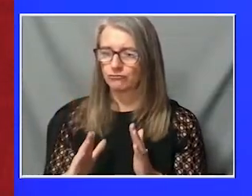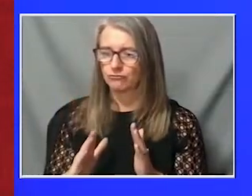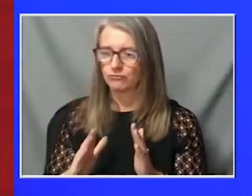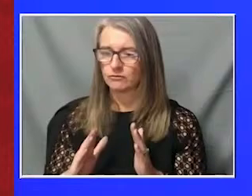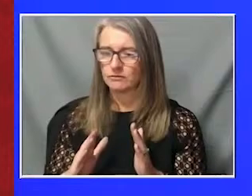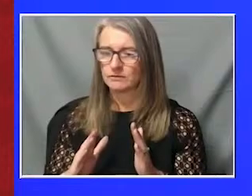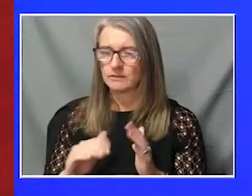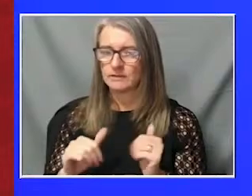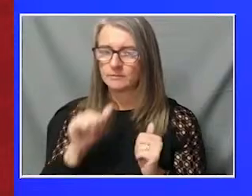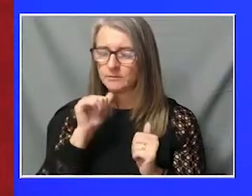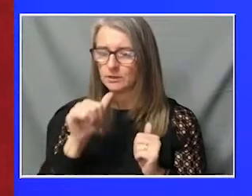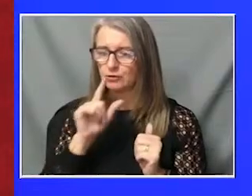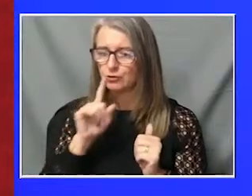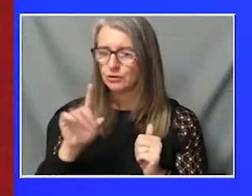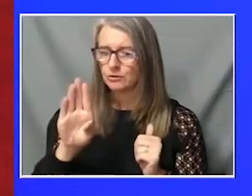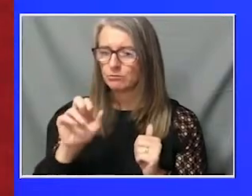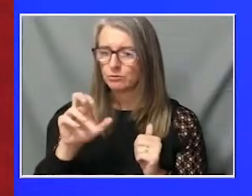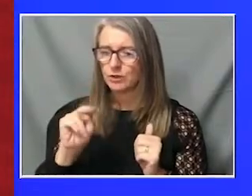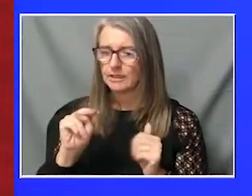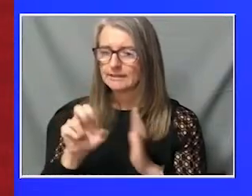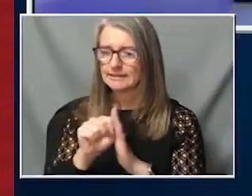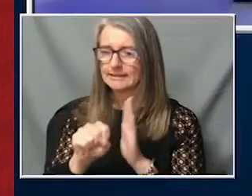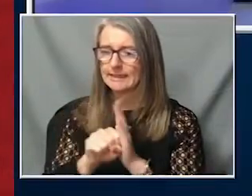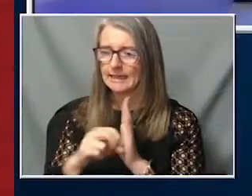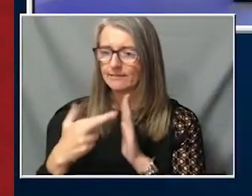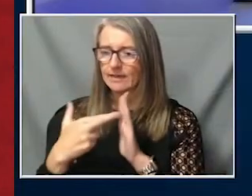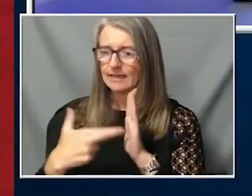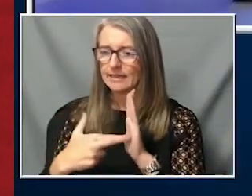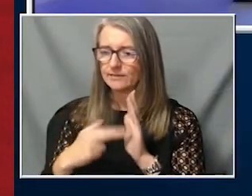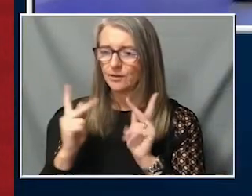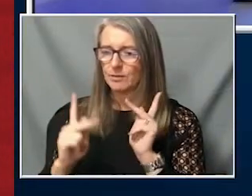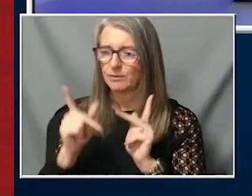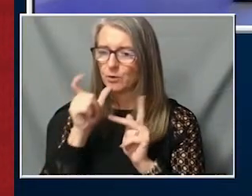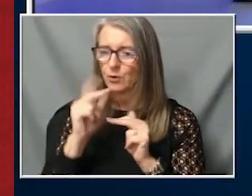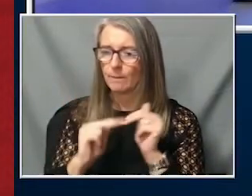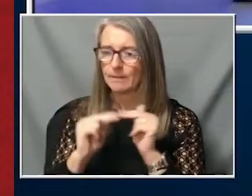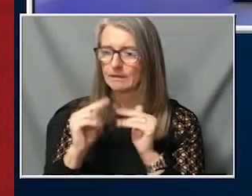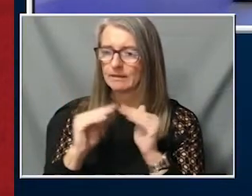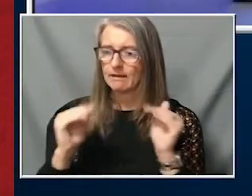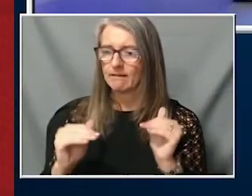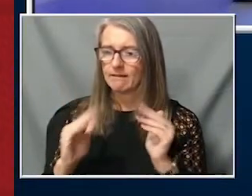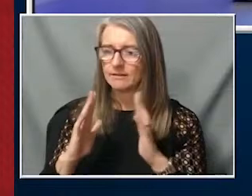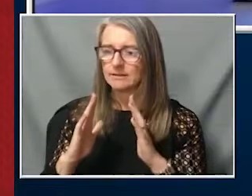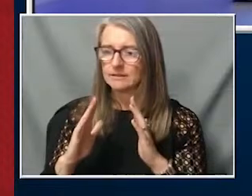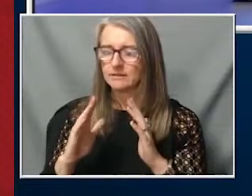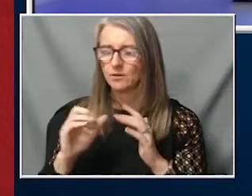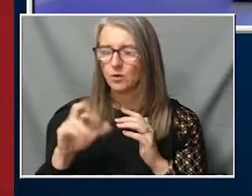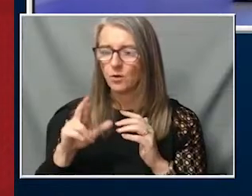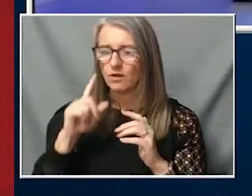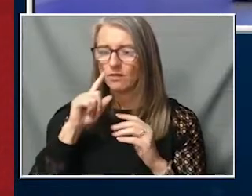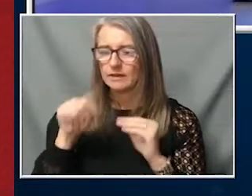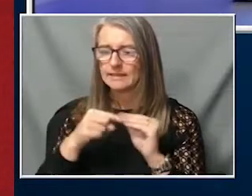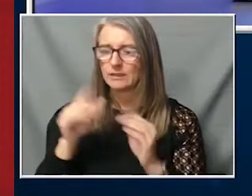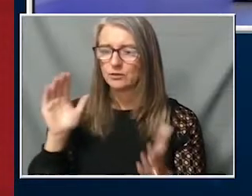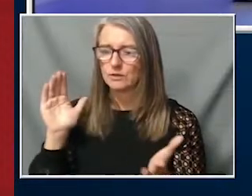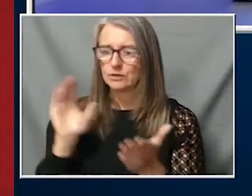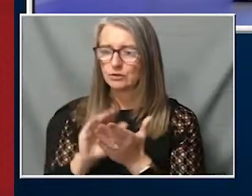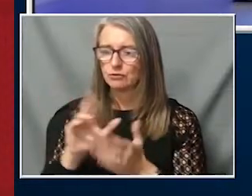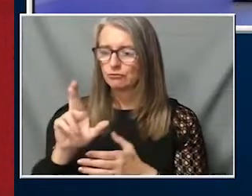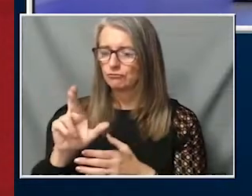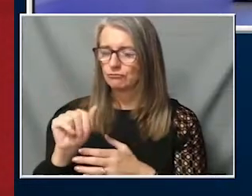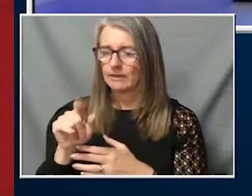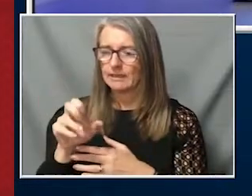know, Brian, does the state have guidelines for people that build houses or thoughts about how to reduce radon with